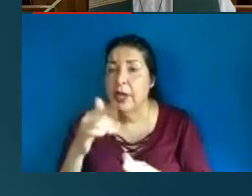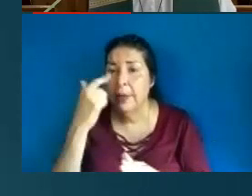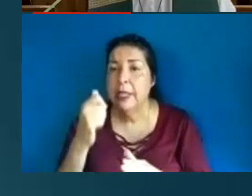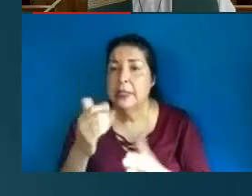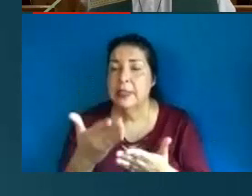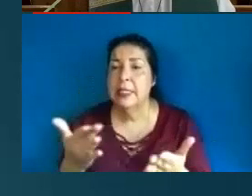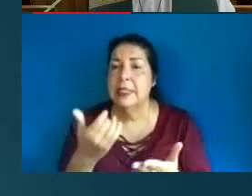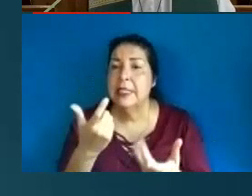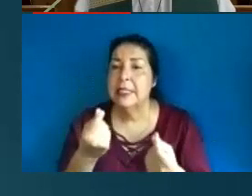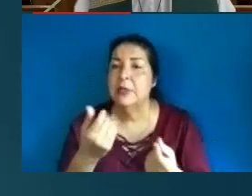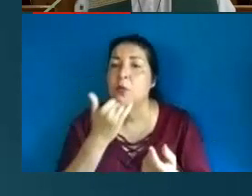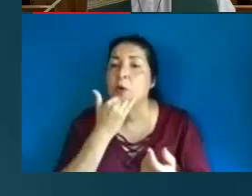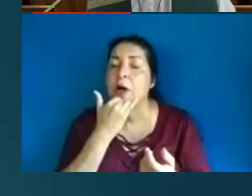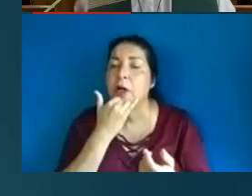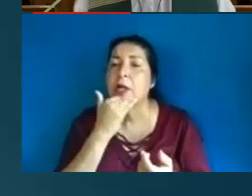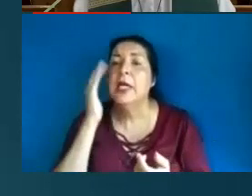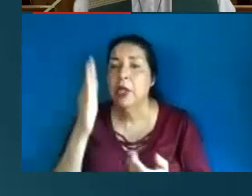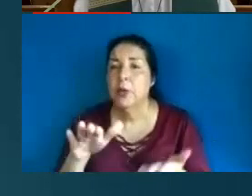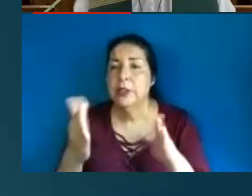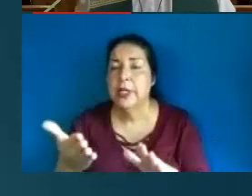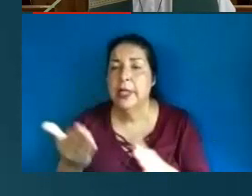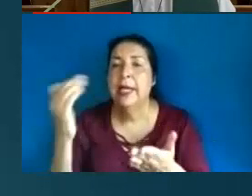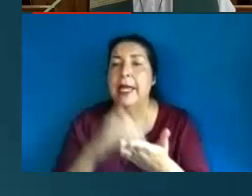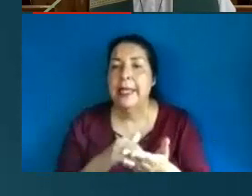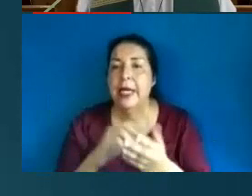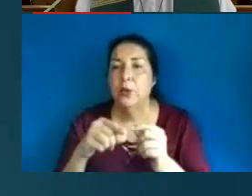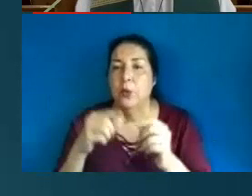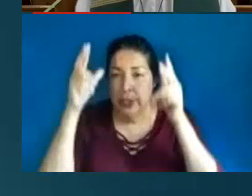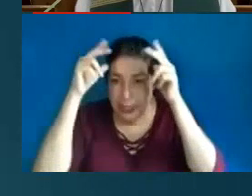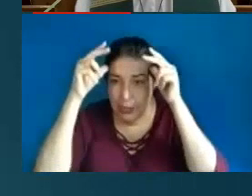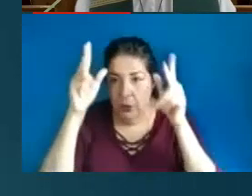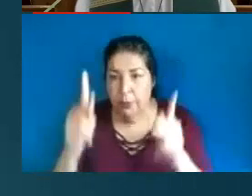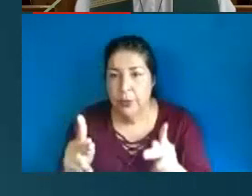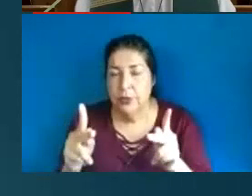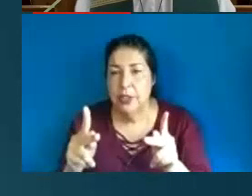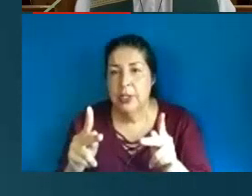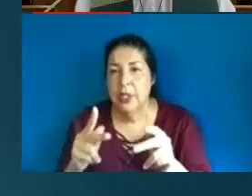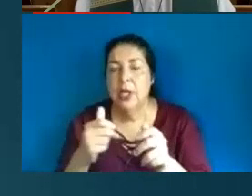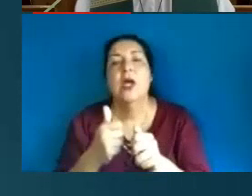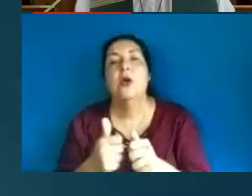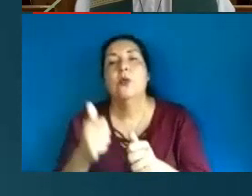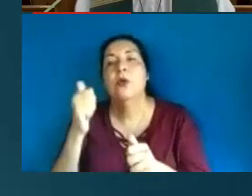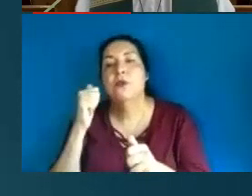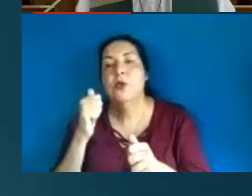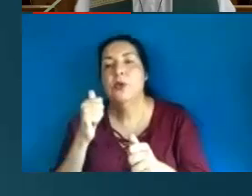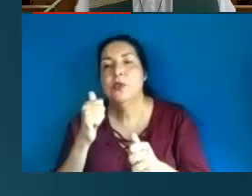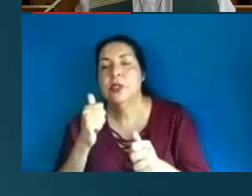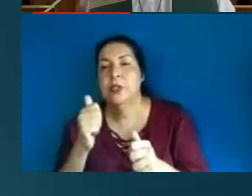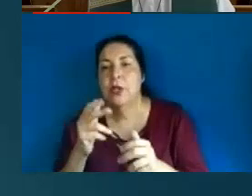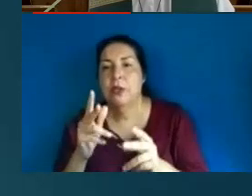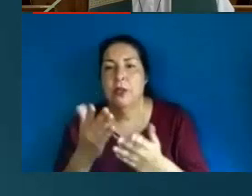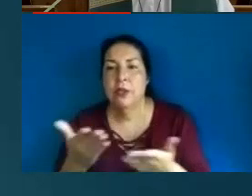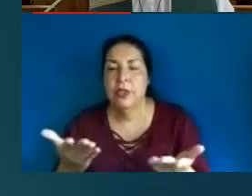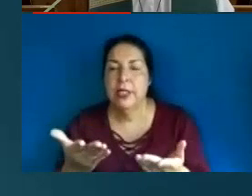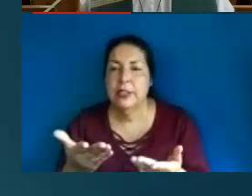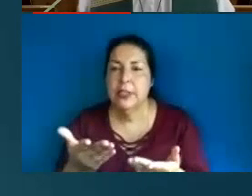he shall die. Again, when a wicked person turns away from the wickedness he has committed and does what is